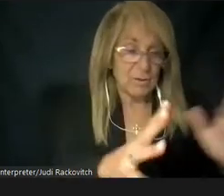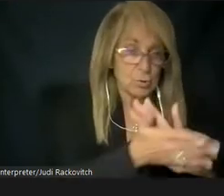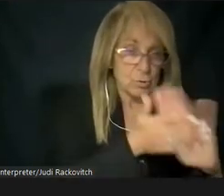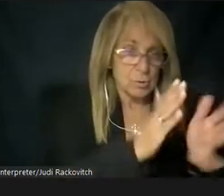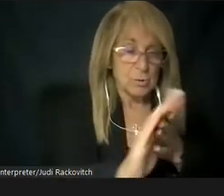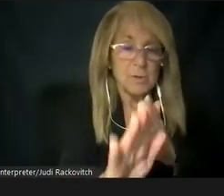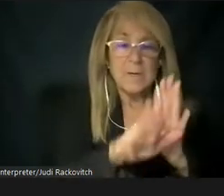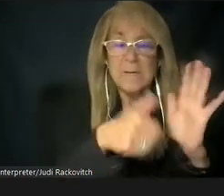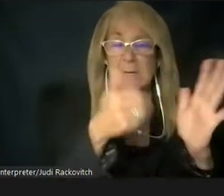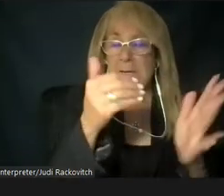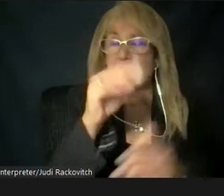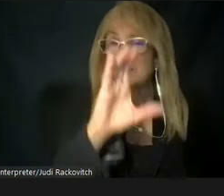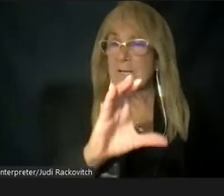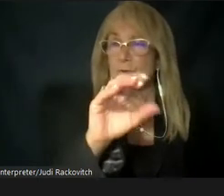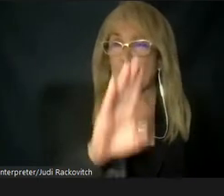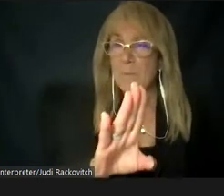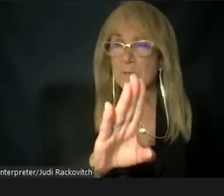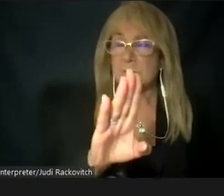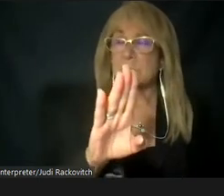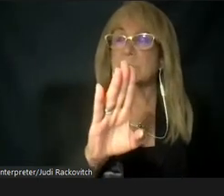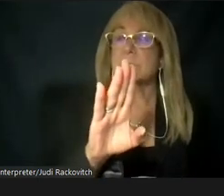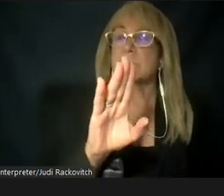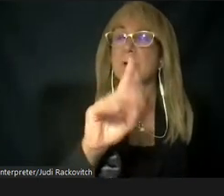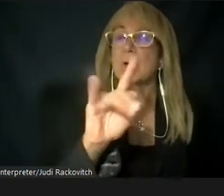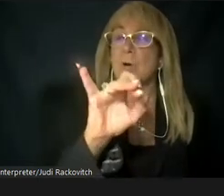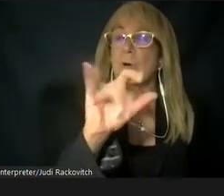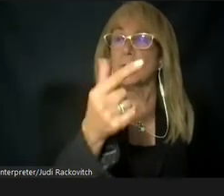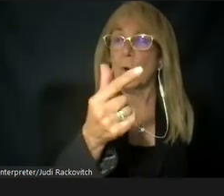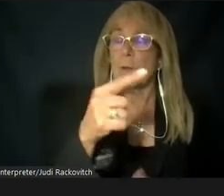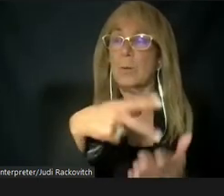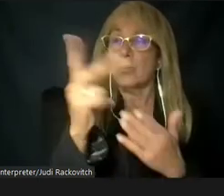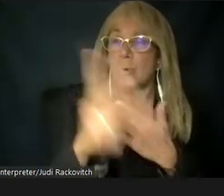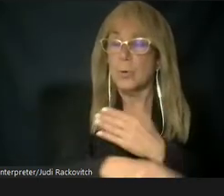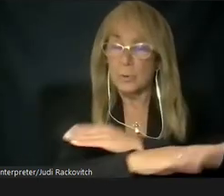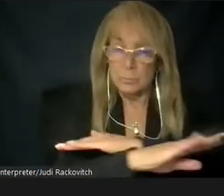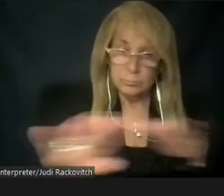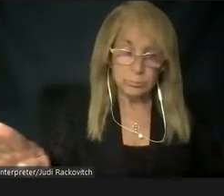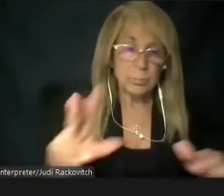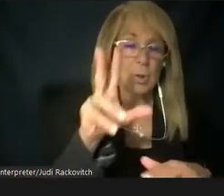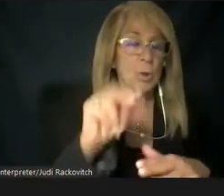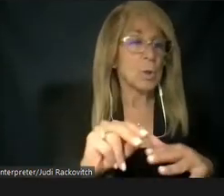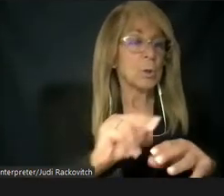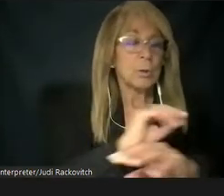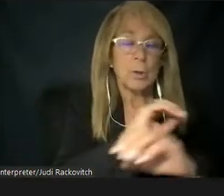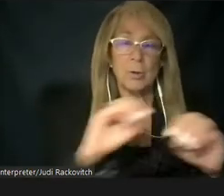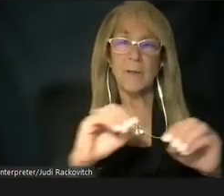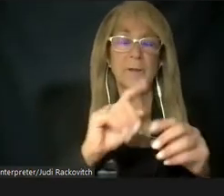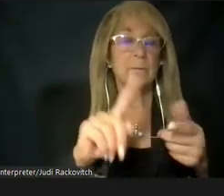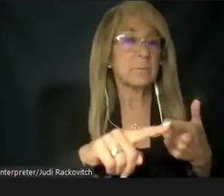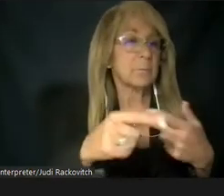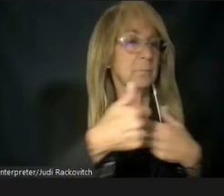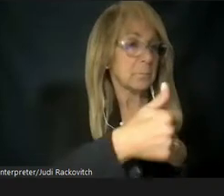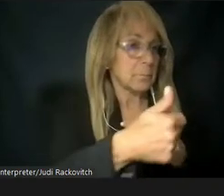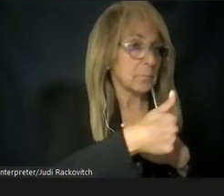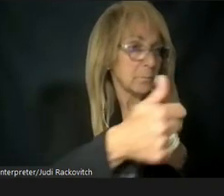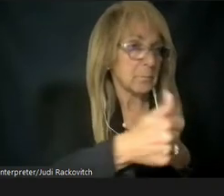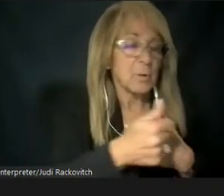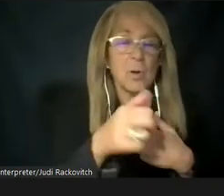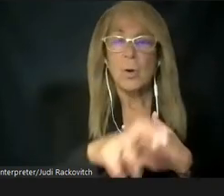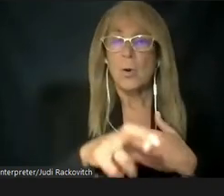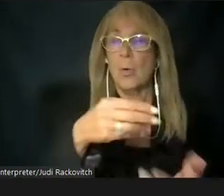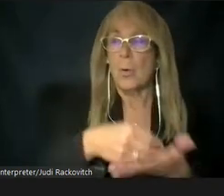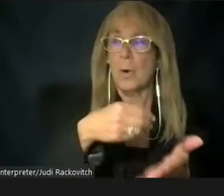District tolling program. No comprehensive plan to reduce congestion in the Central Business District. And no identified transit capital revenue stream.